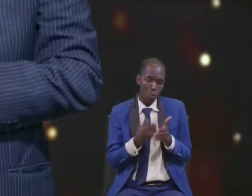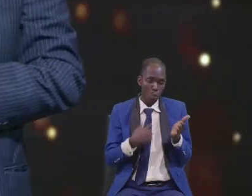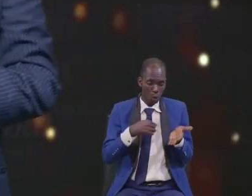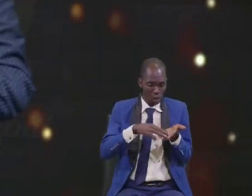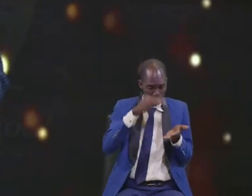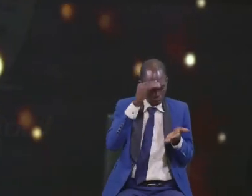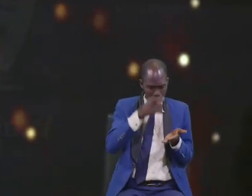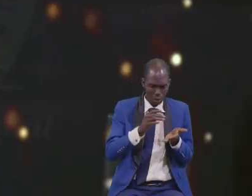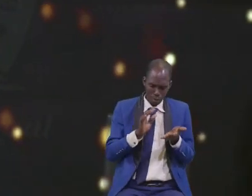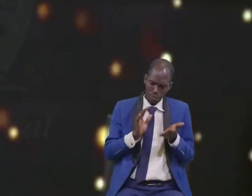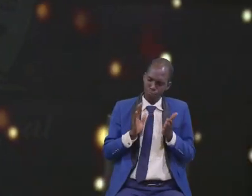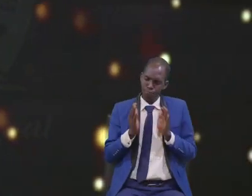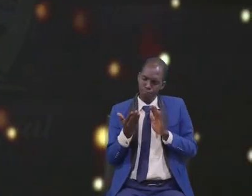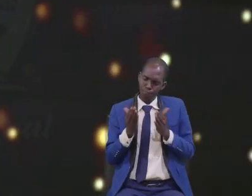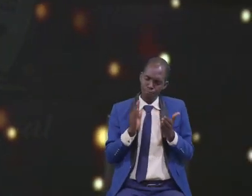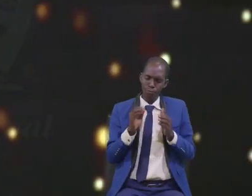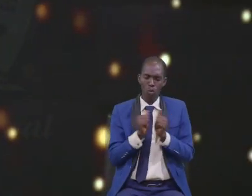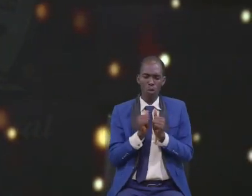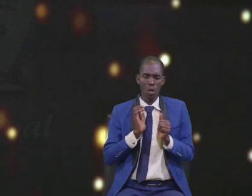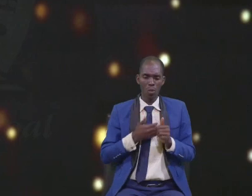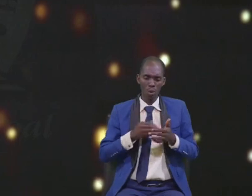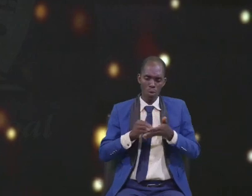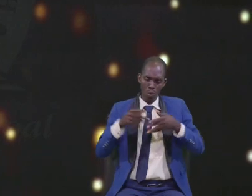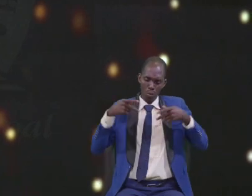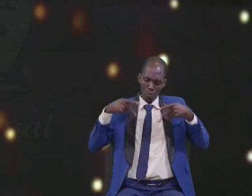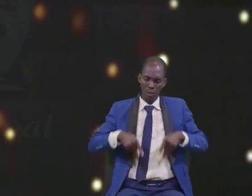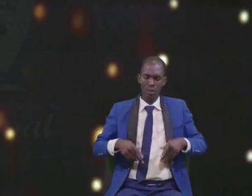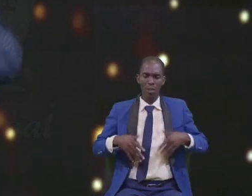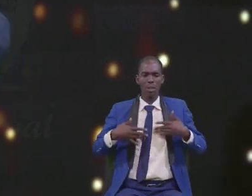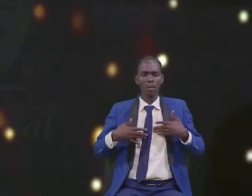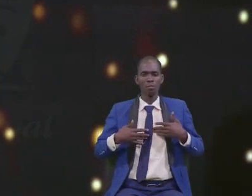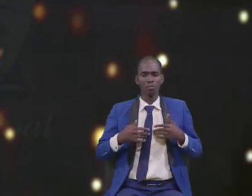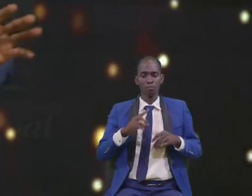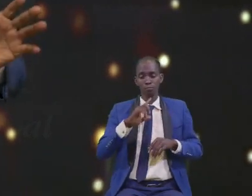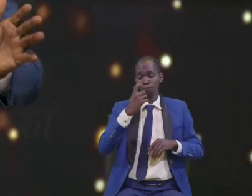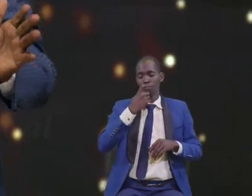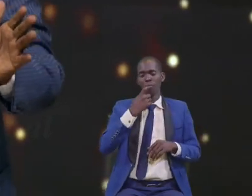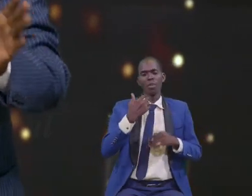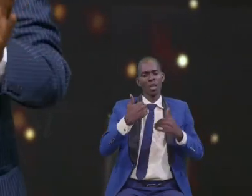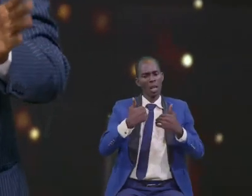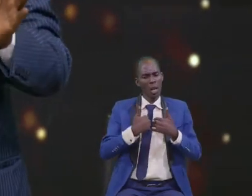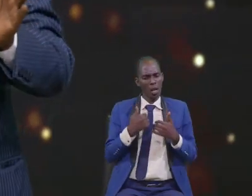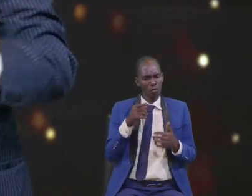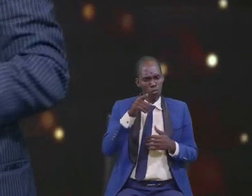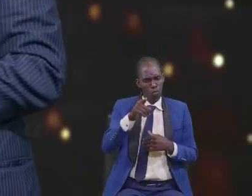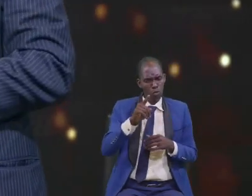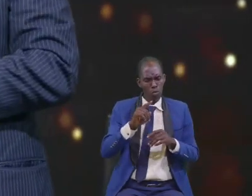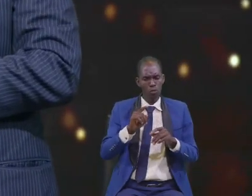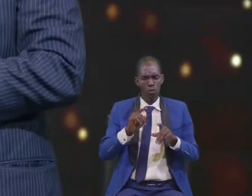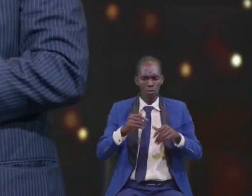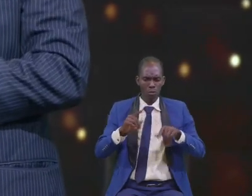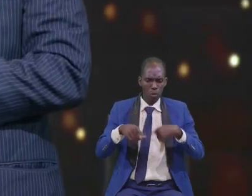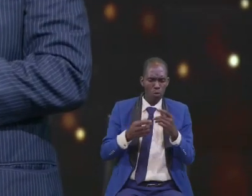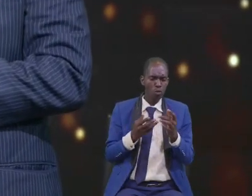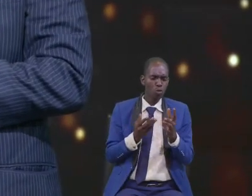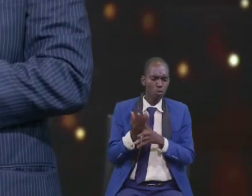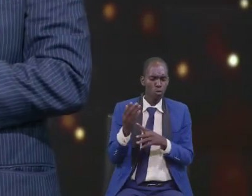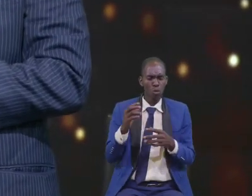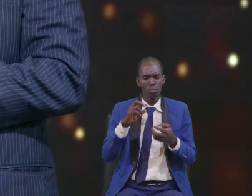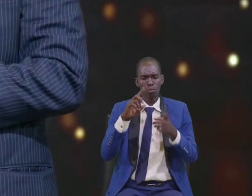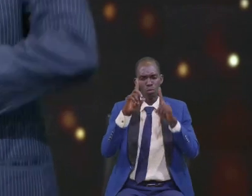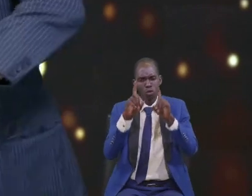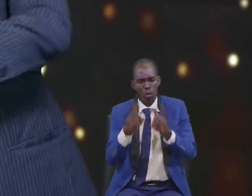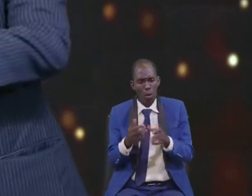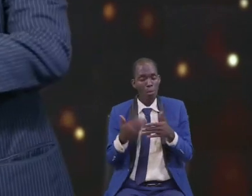you gone through trials before? Yes. Have you gone through challenges before?